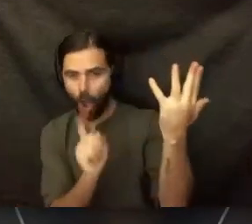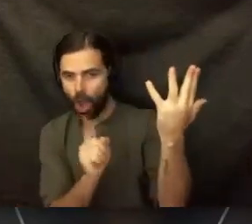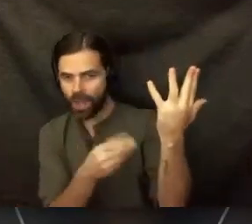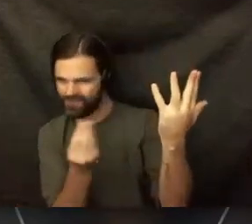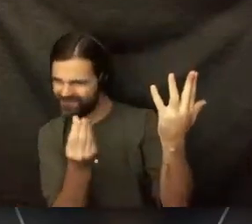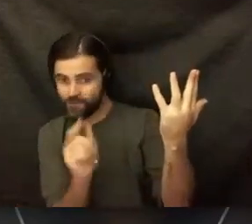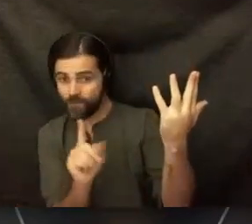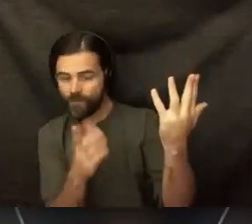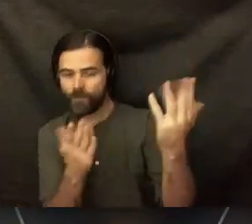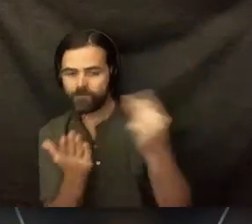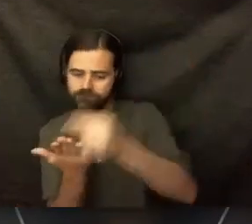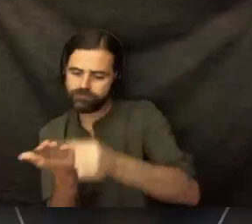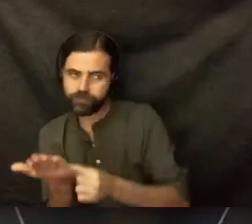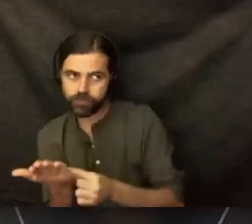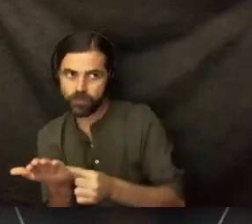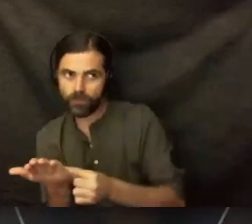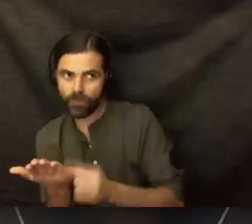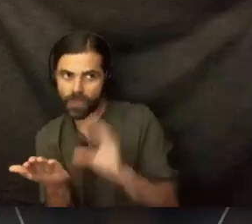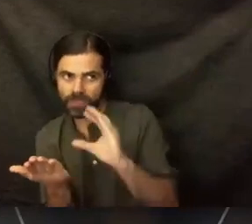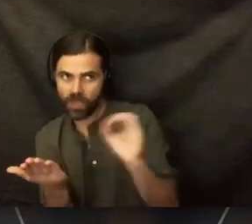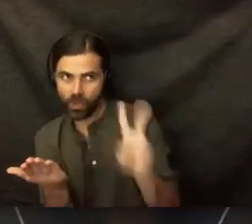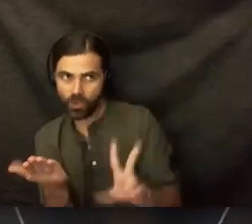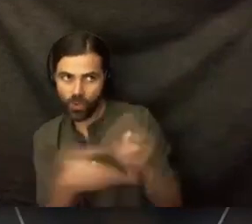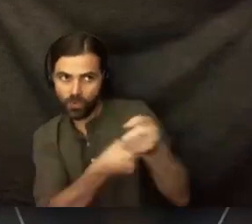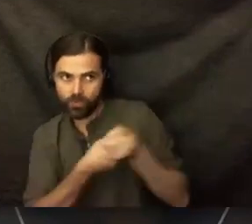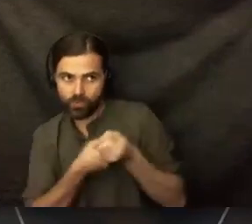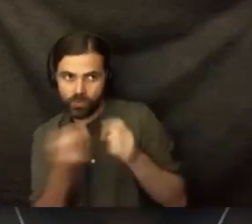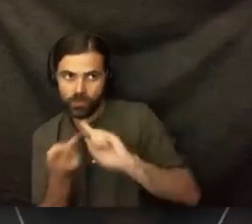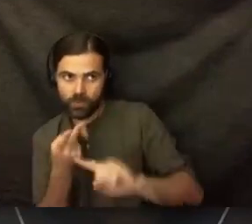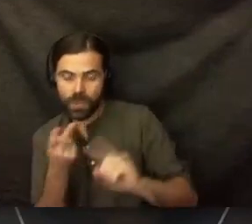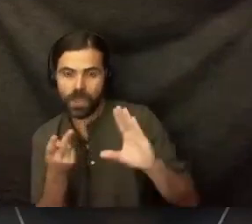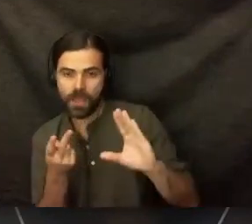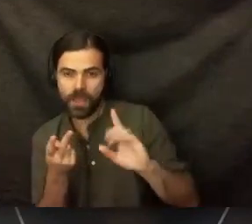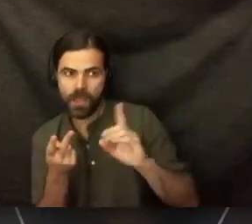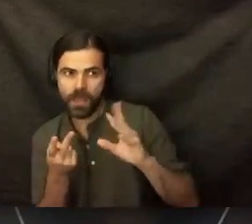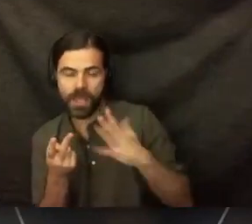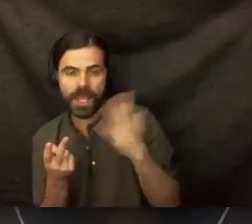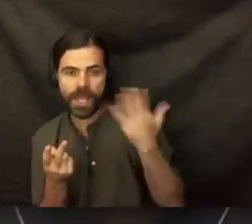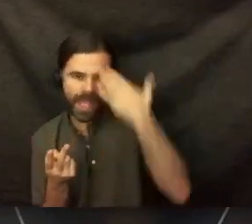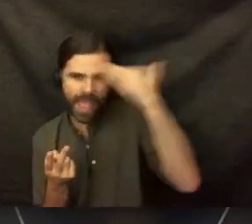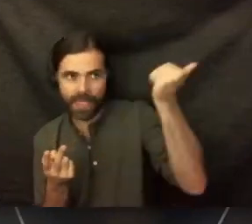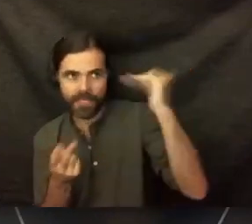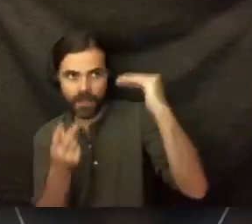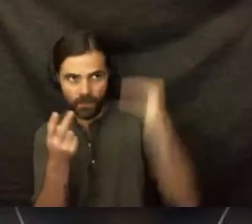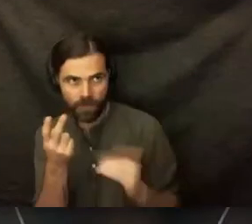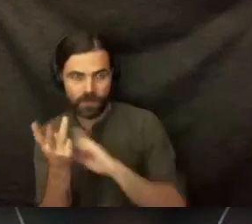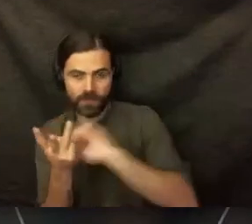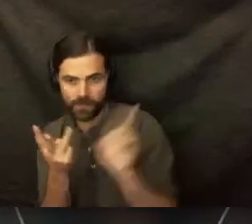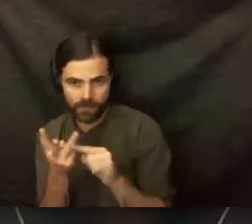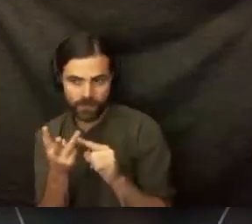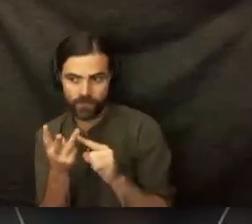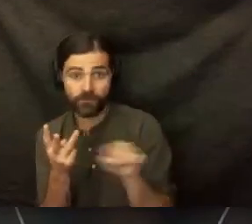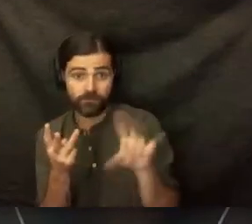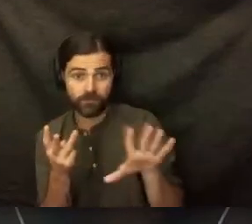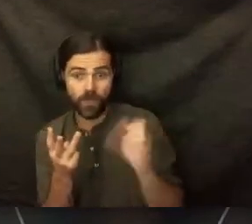terms of sustainable urban drainage, in terms of heat island effects, in terms of carbon sequestration can be understood and computed, then you can start to contract